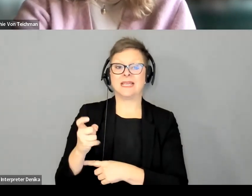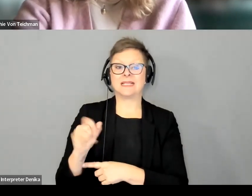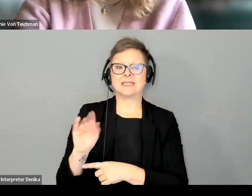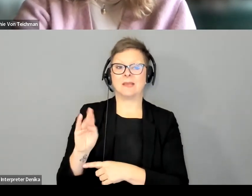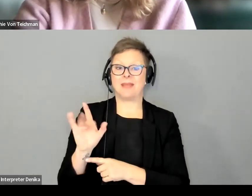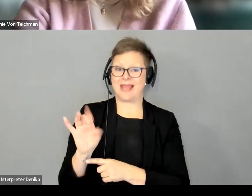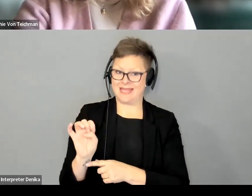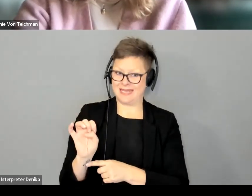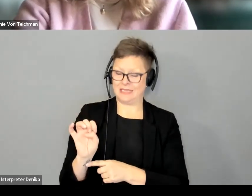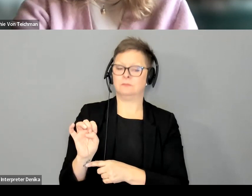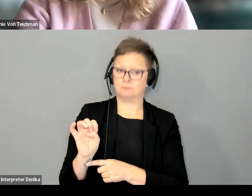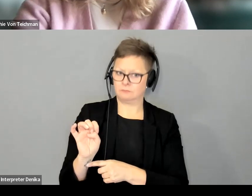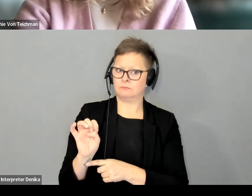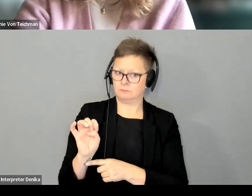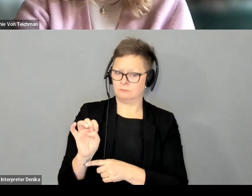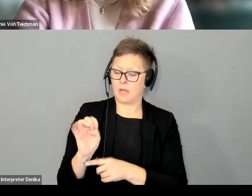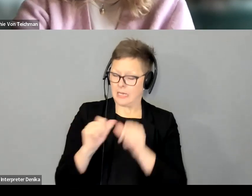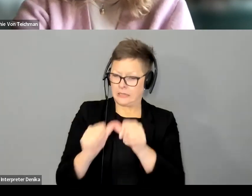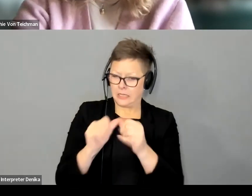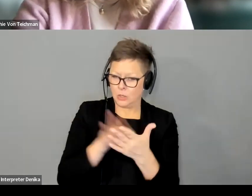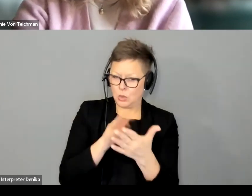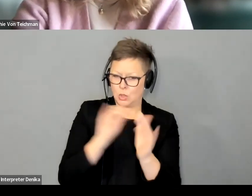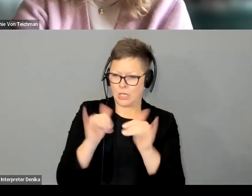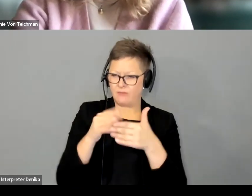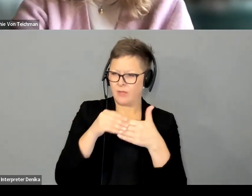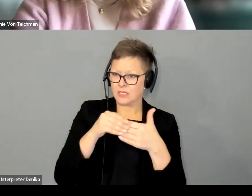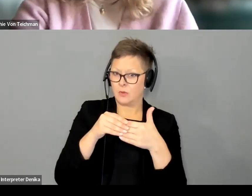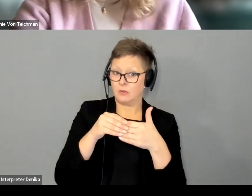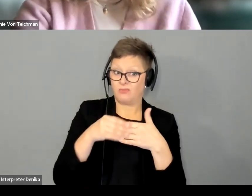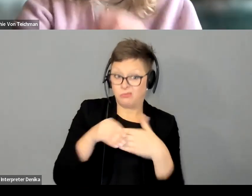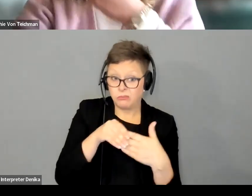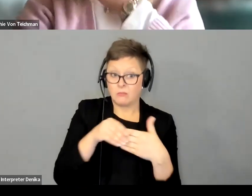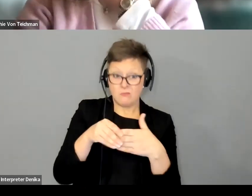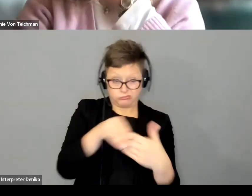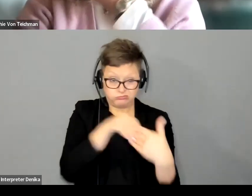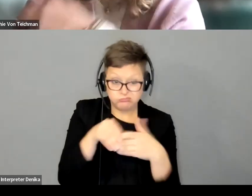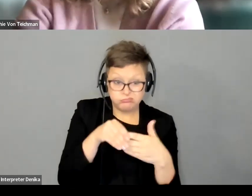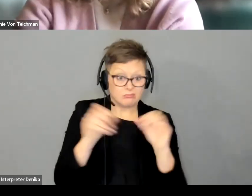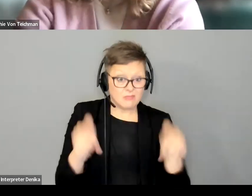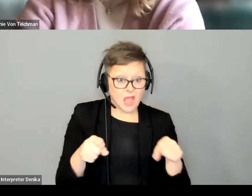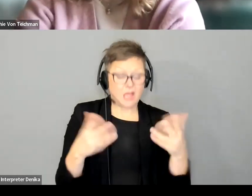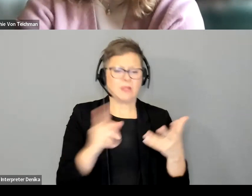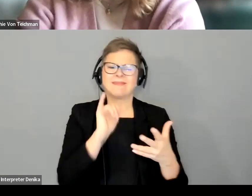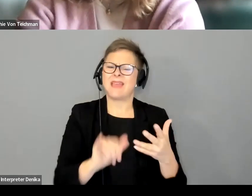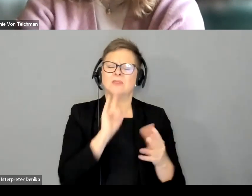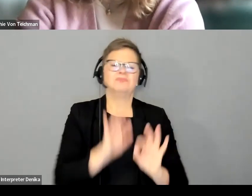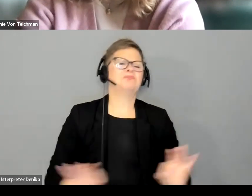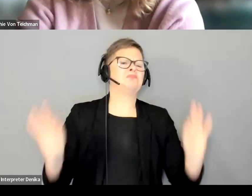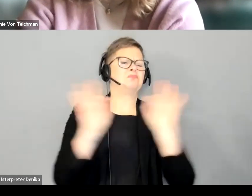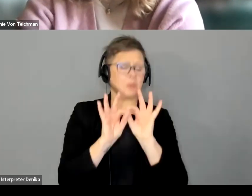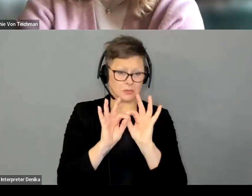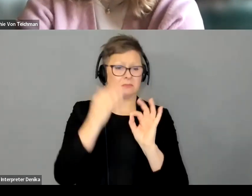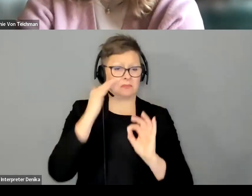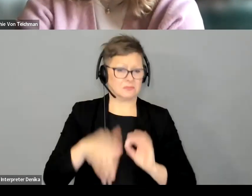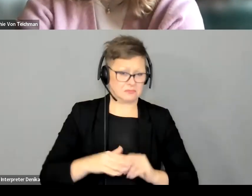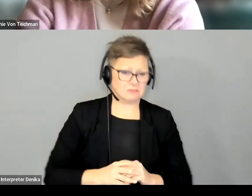we continue that learning of how flexible we actually can be, to me is very important and grounded in